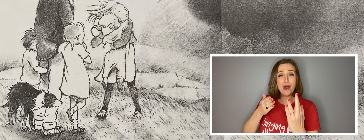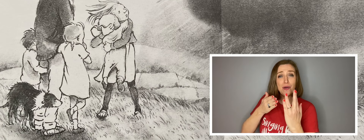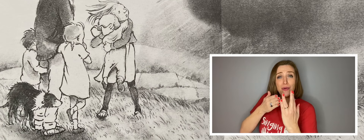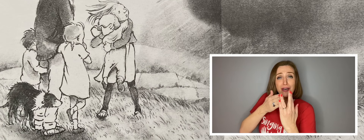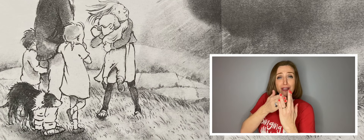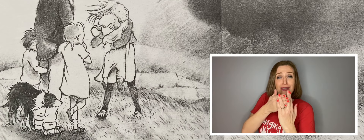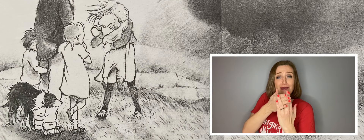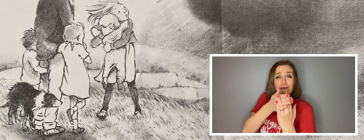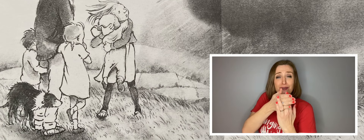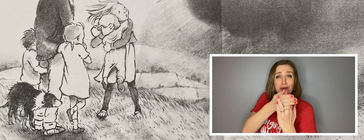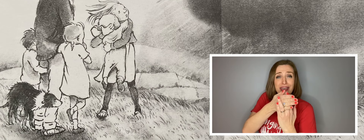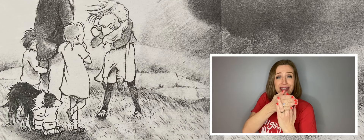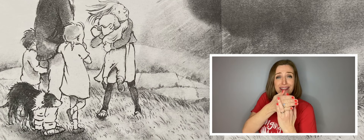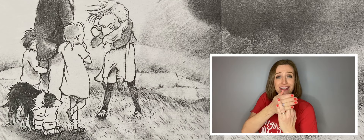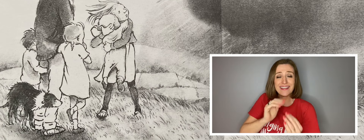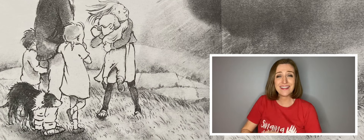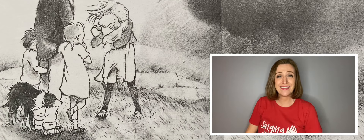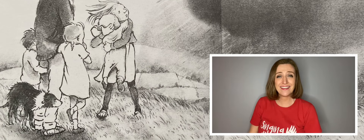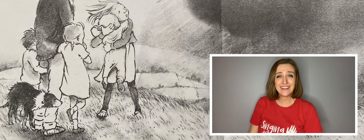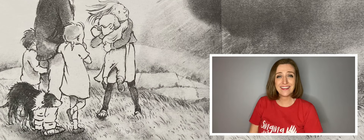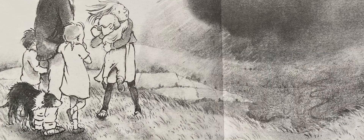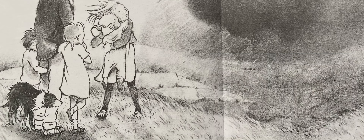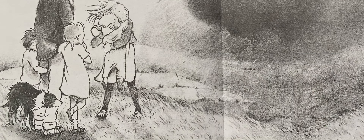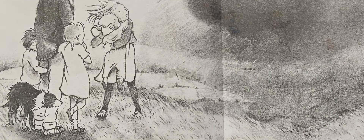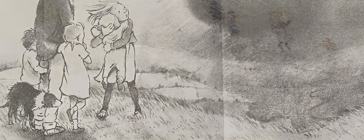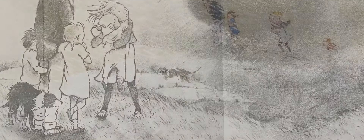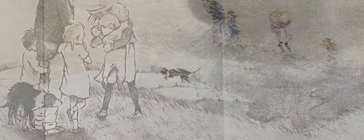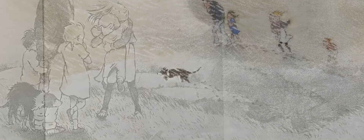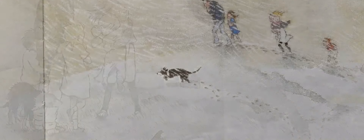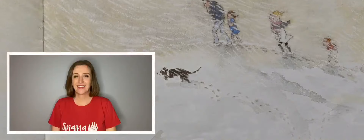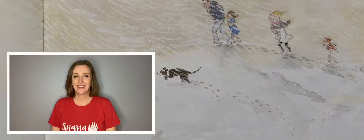go through it.